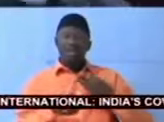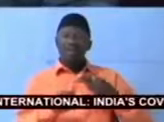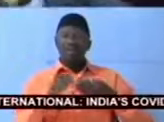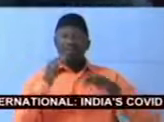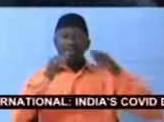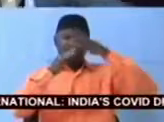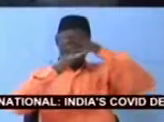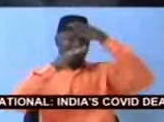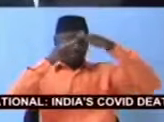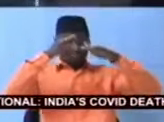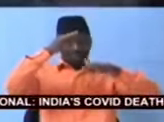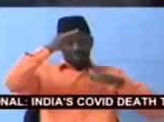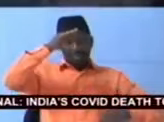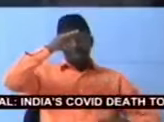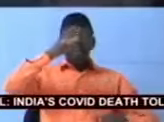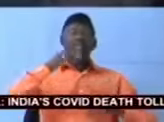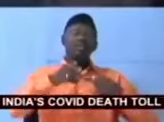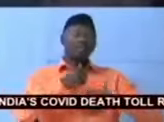appellate system.